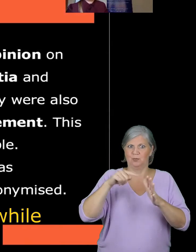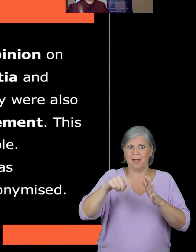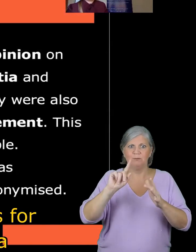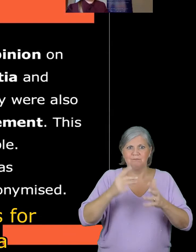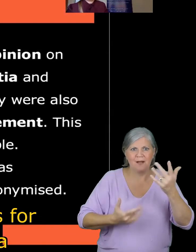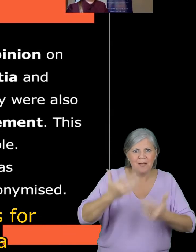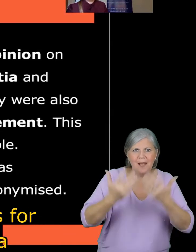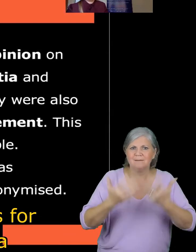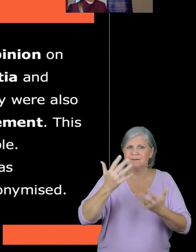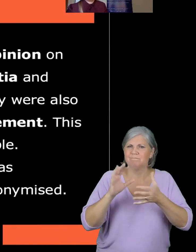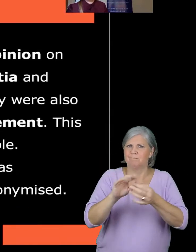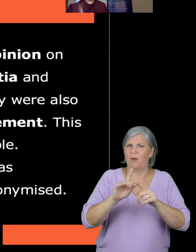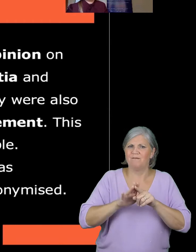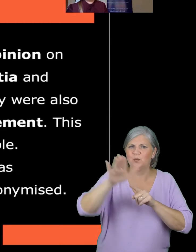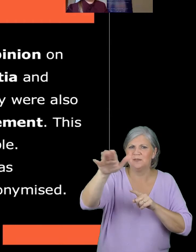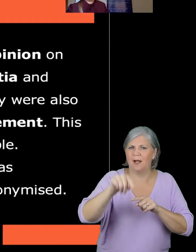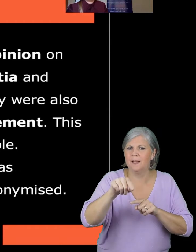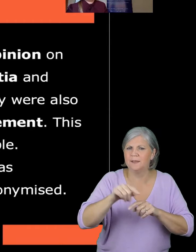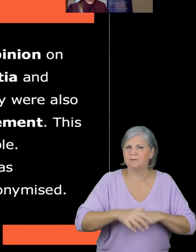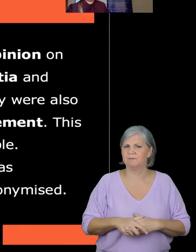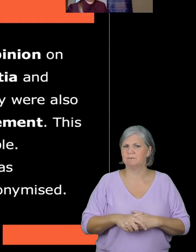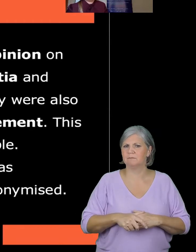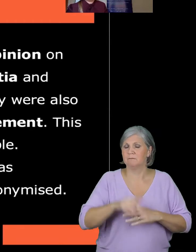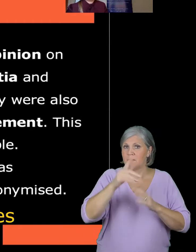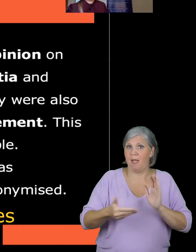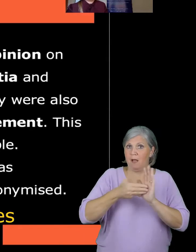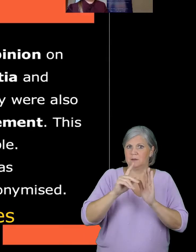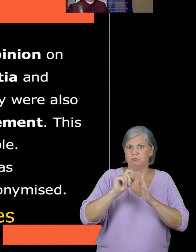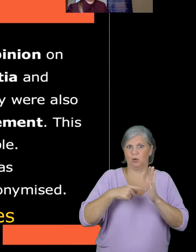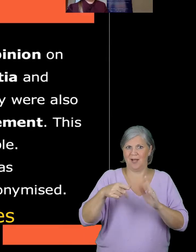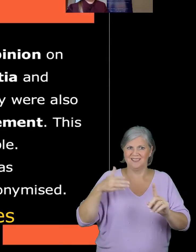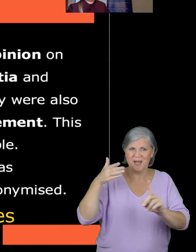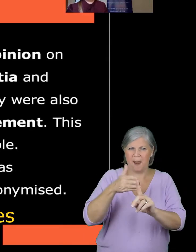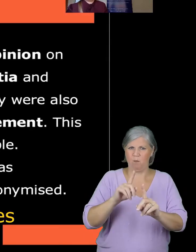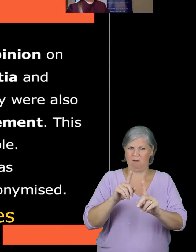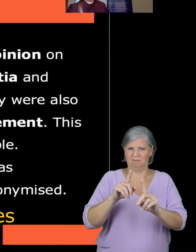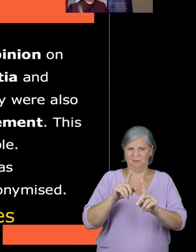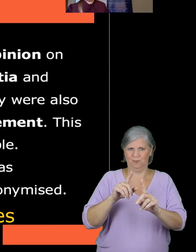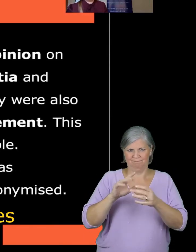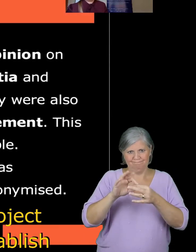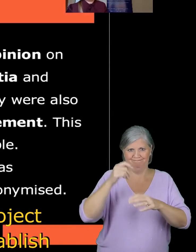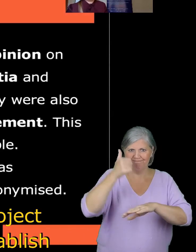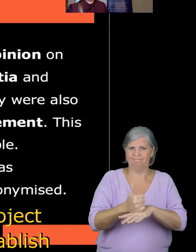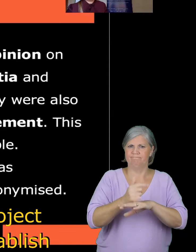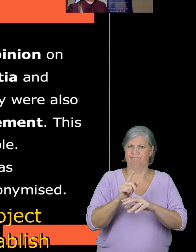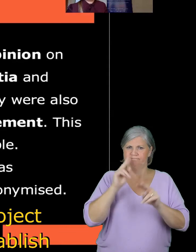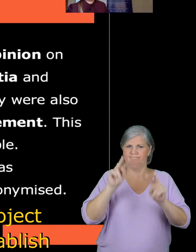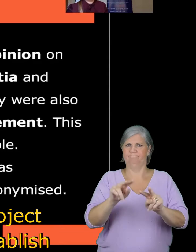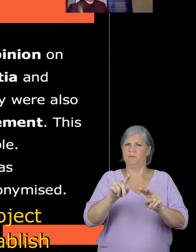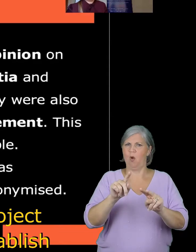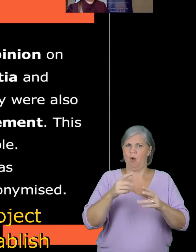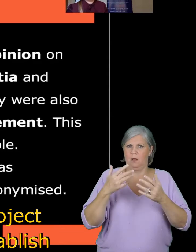aim was to establish prevalence rates for hearing loss and dementia and project these figures into the future, there was an